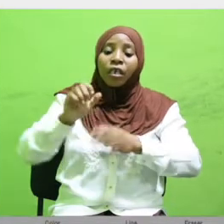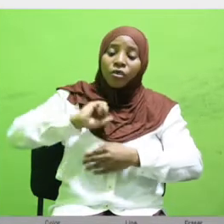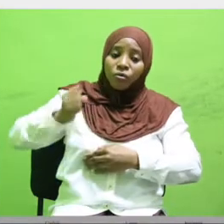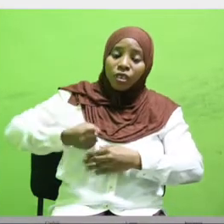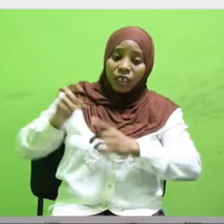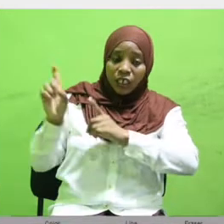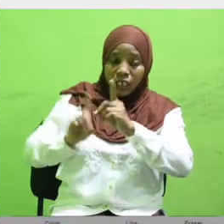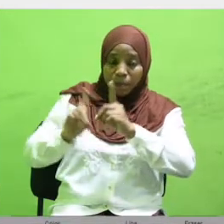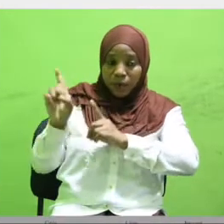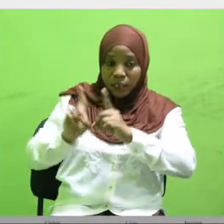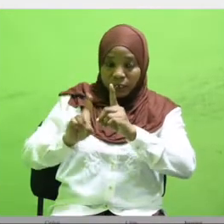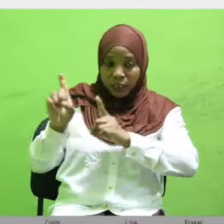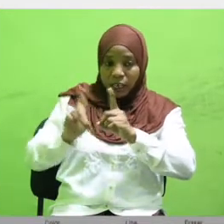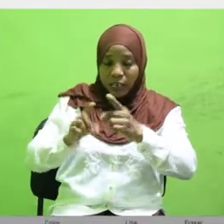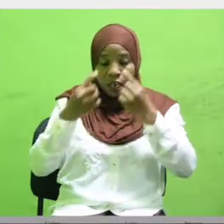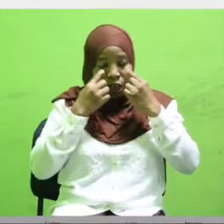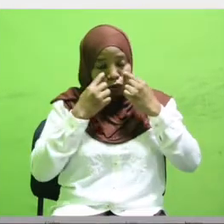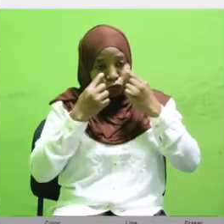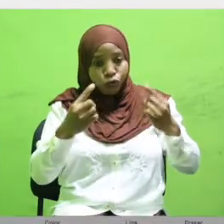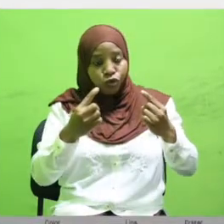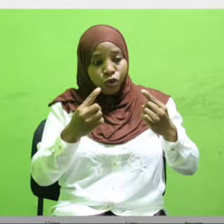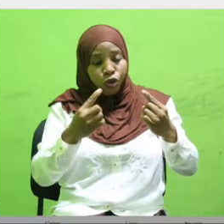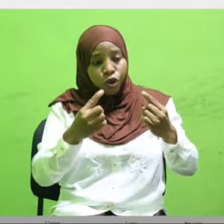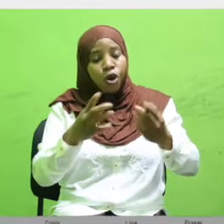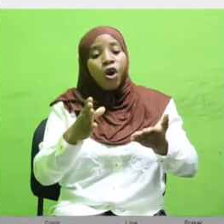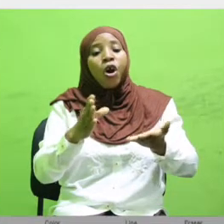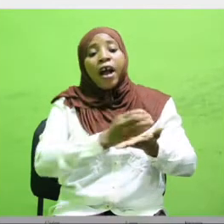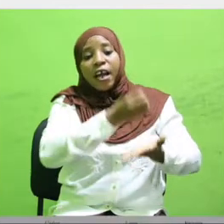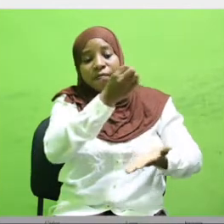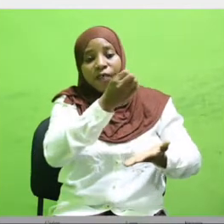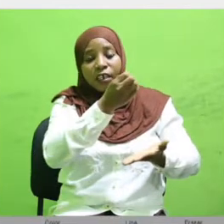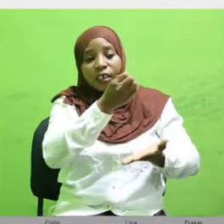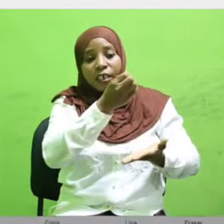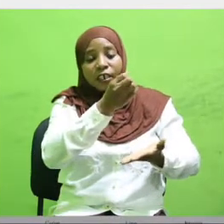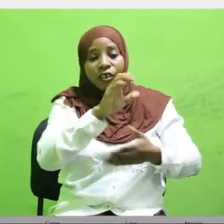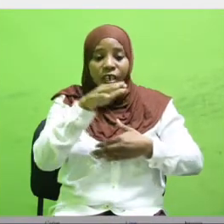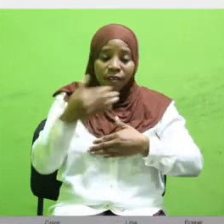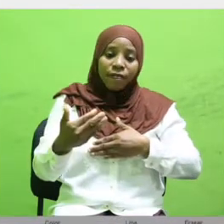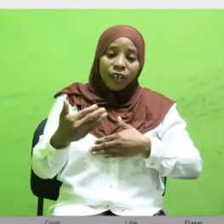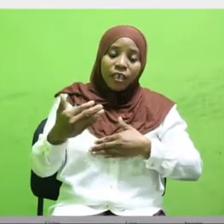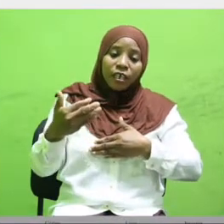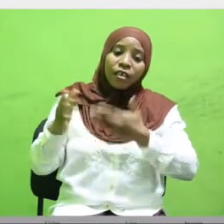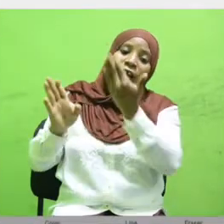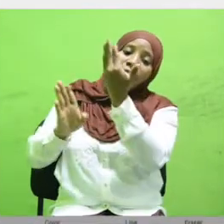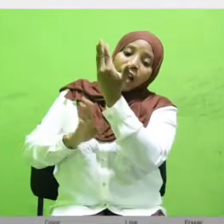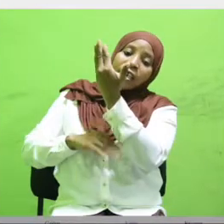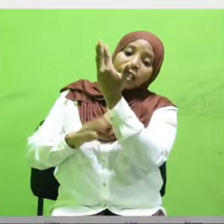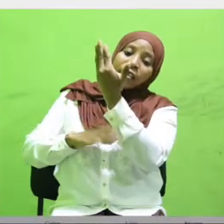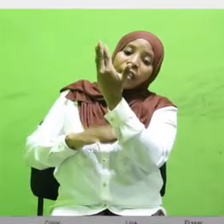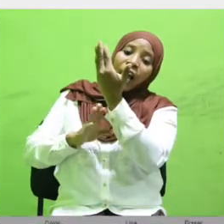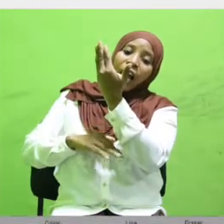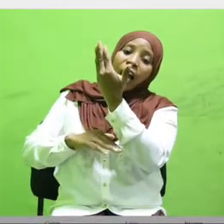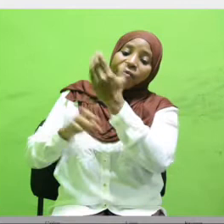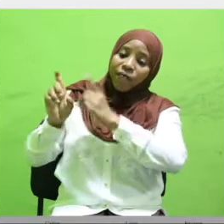told to mention the advantages and disadvantages of kingdom fungi. The members of kingdom